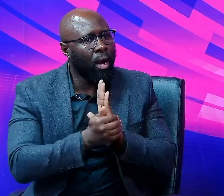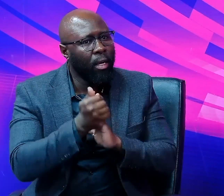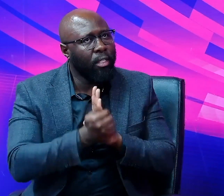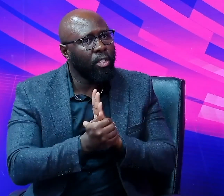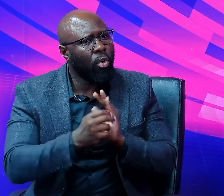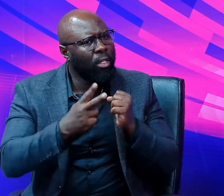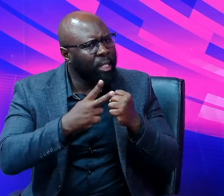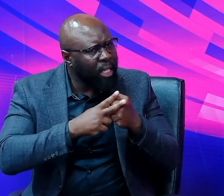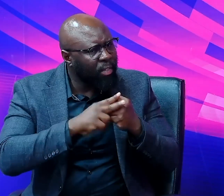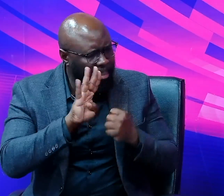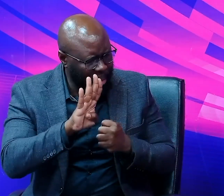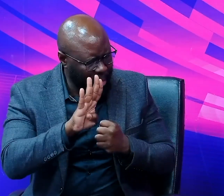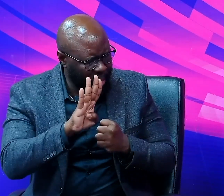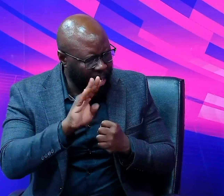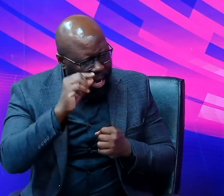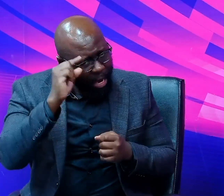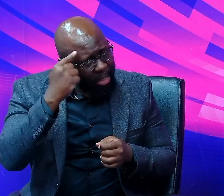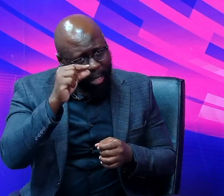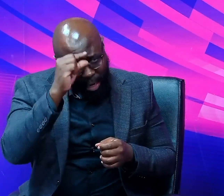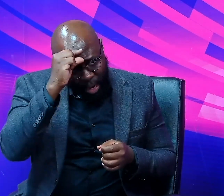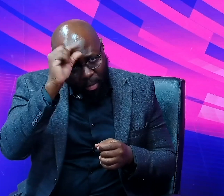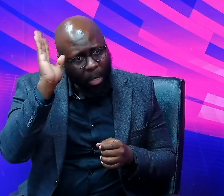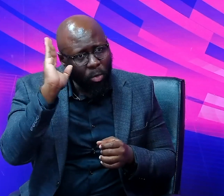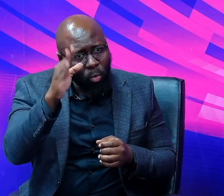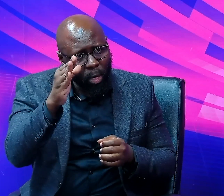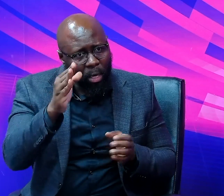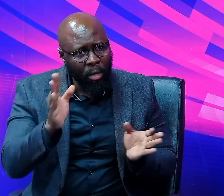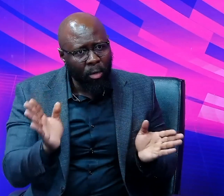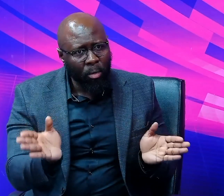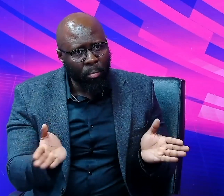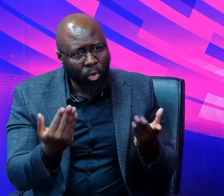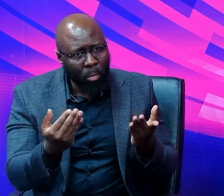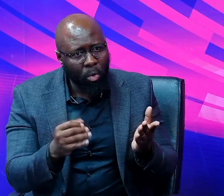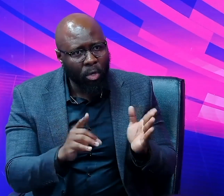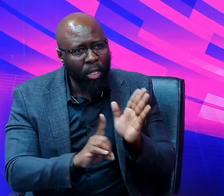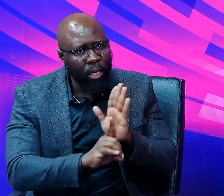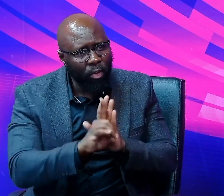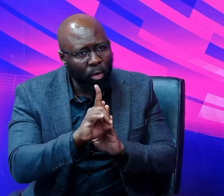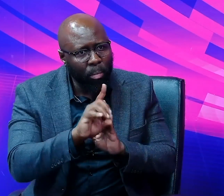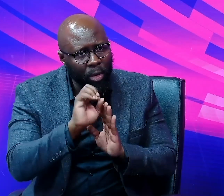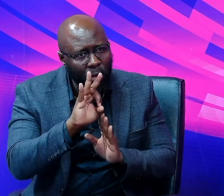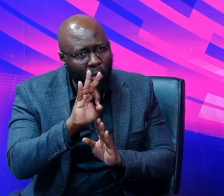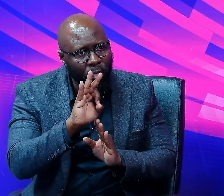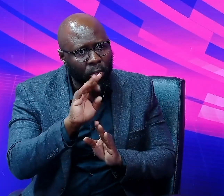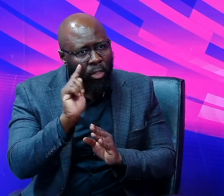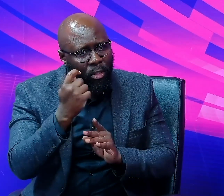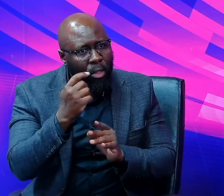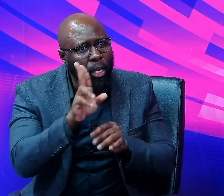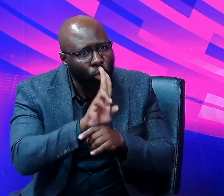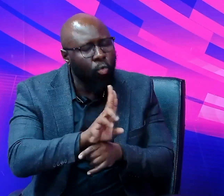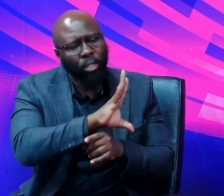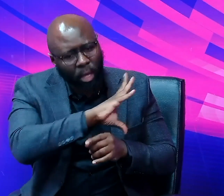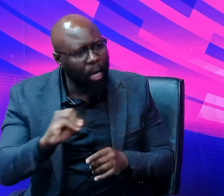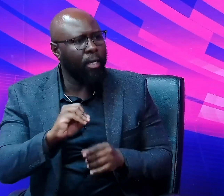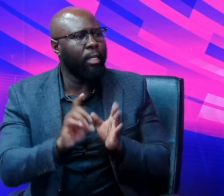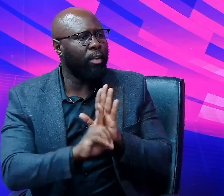becomes a law, we will achieve Article 7B. The government will promote the development